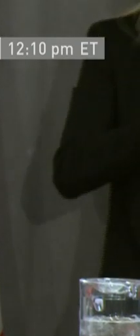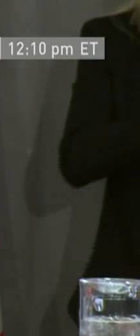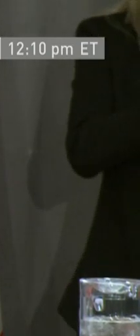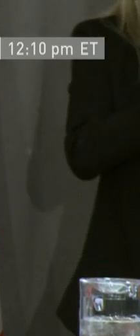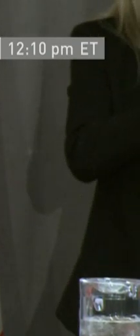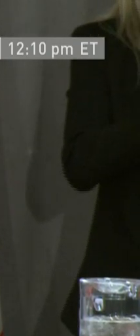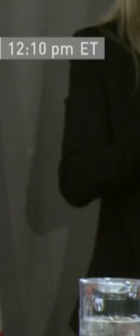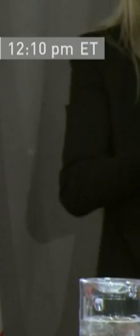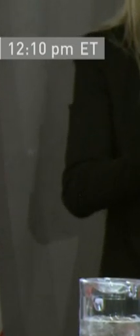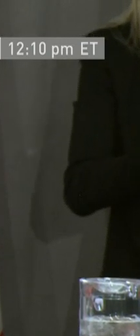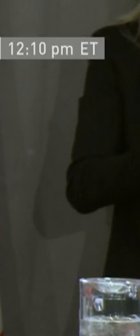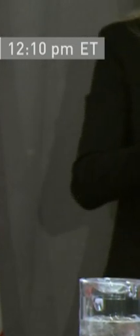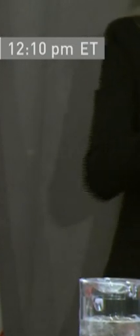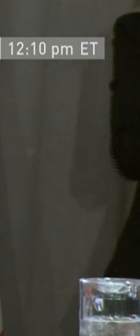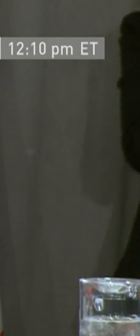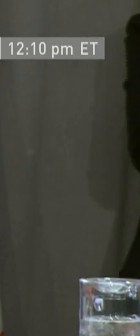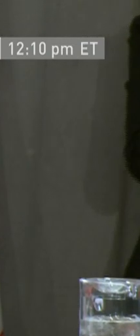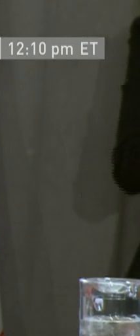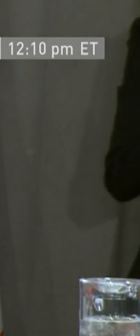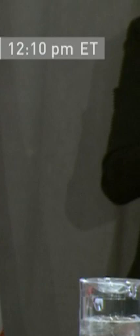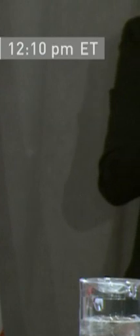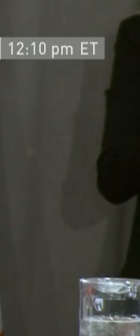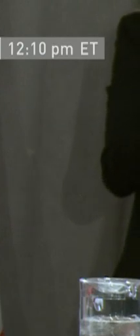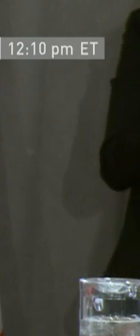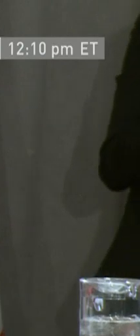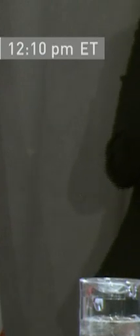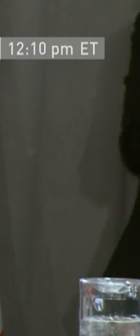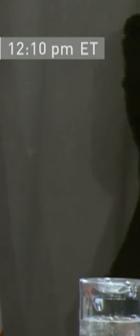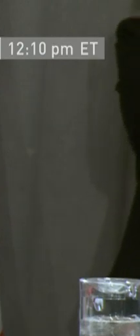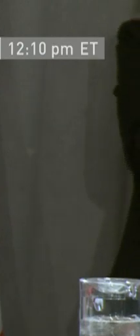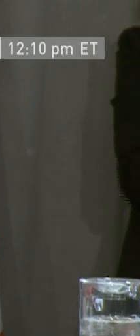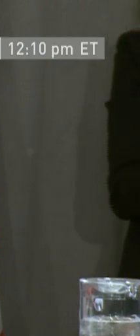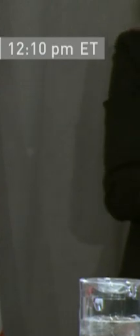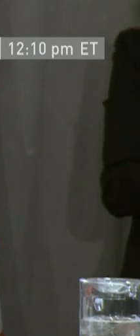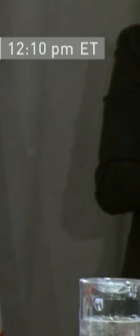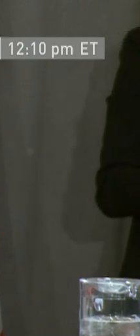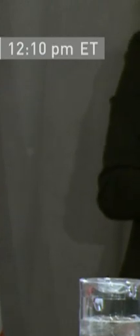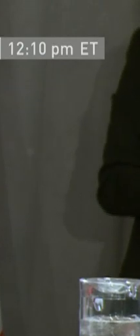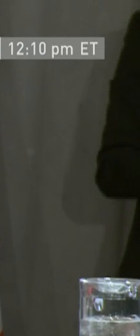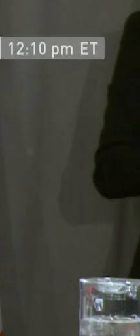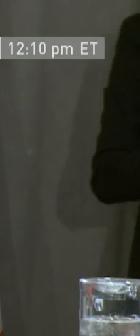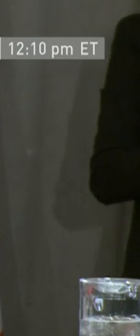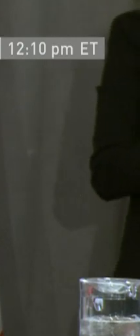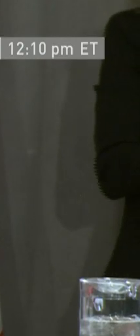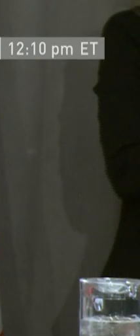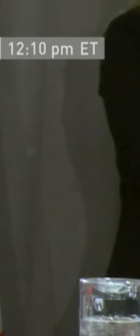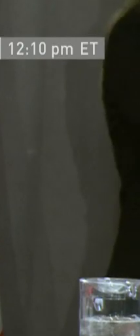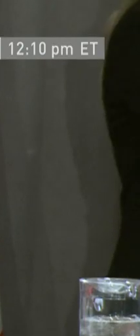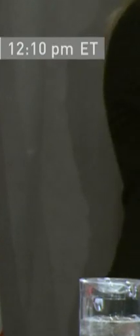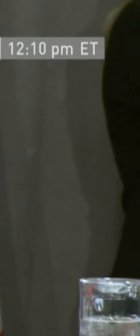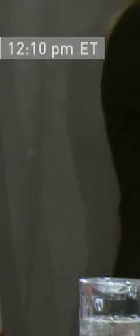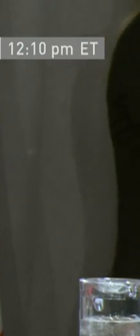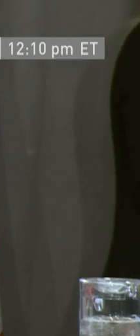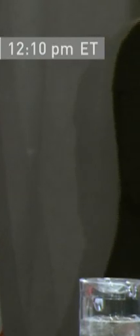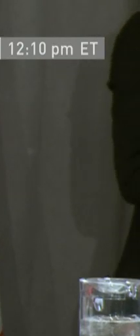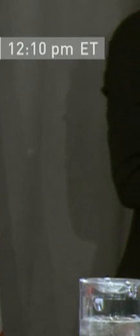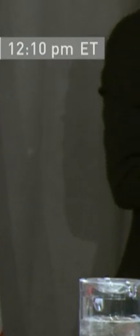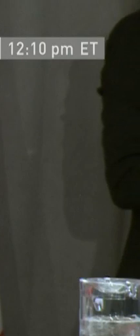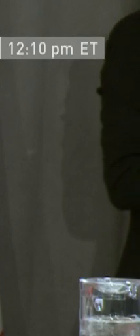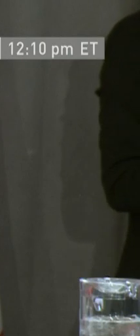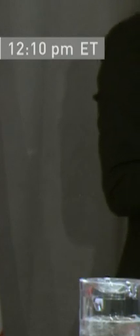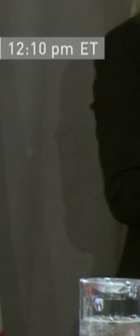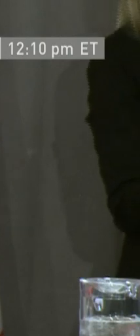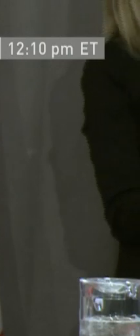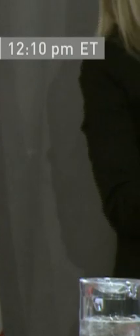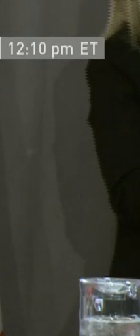is that most of these things are scaled, that is, are scalable. So we've sort of started out with a certain number of, as I